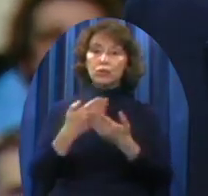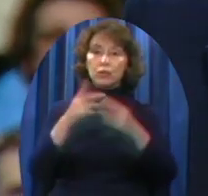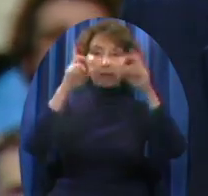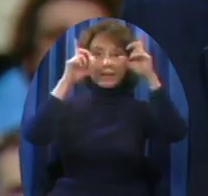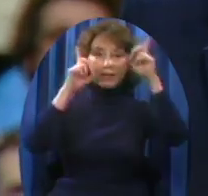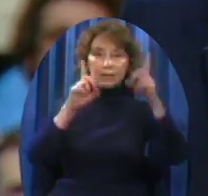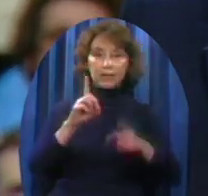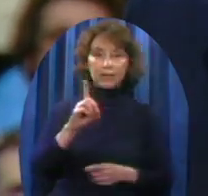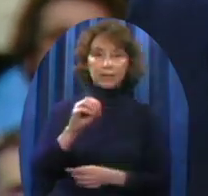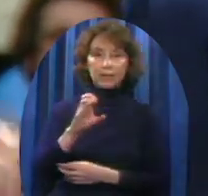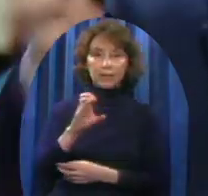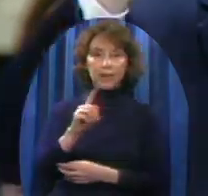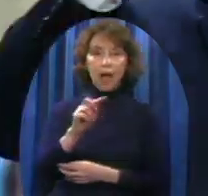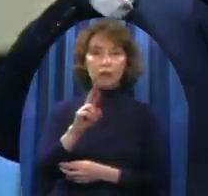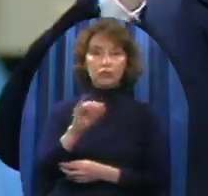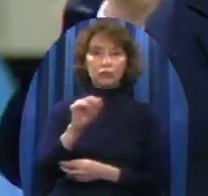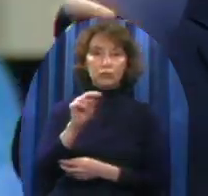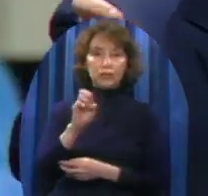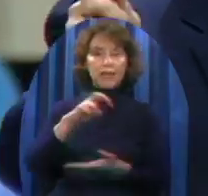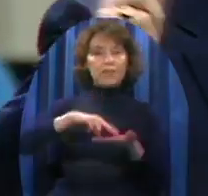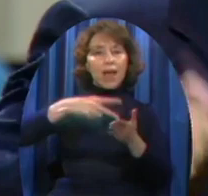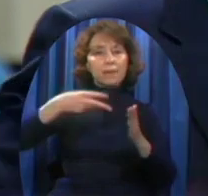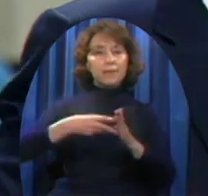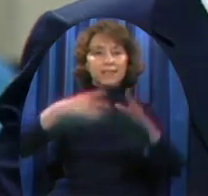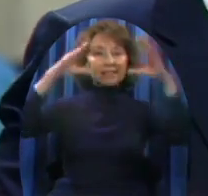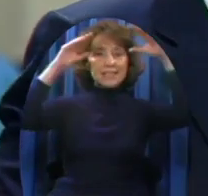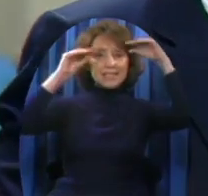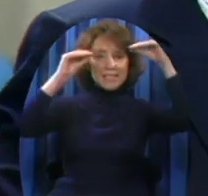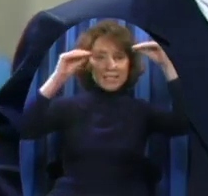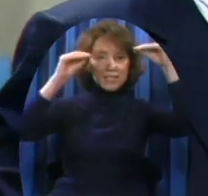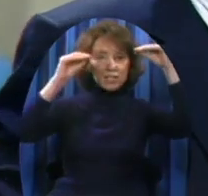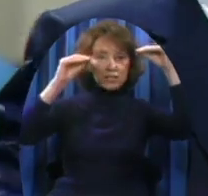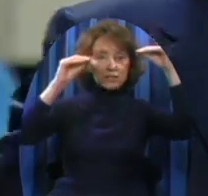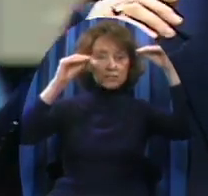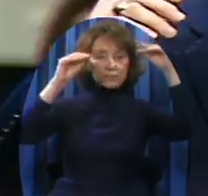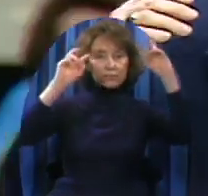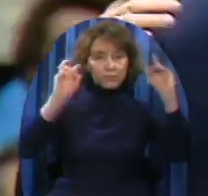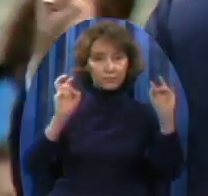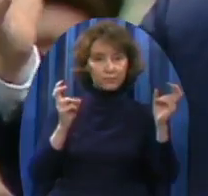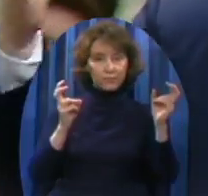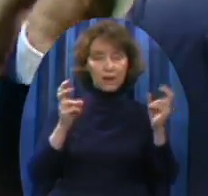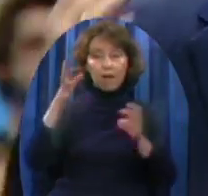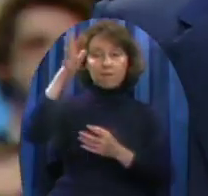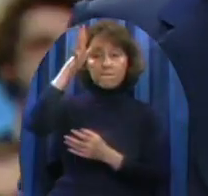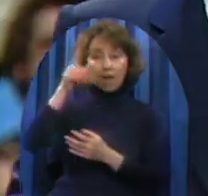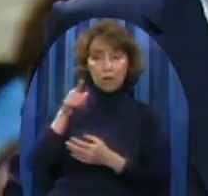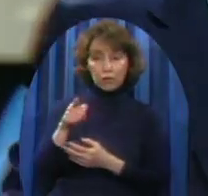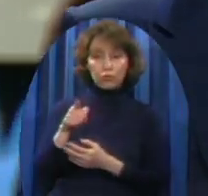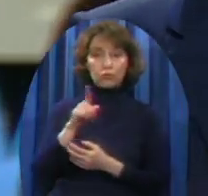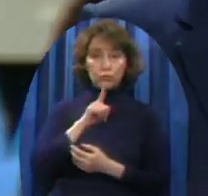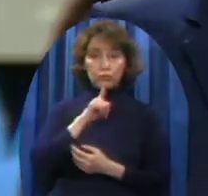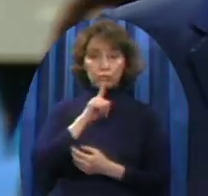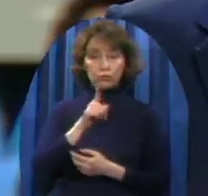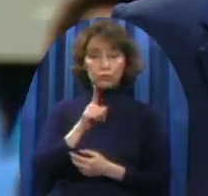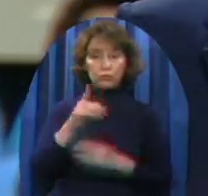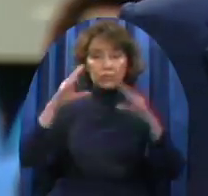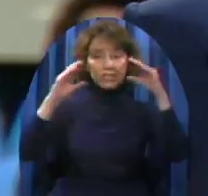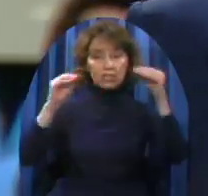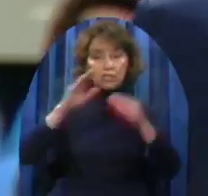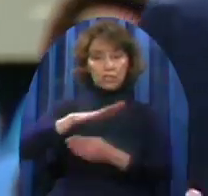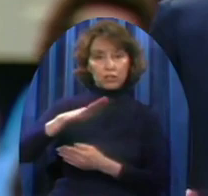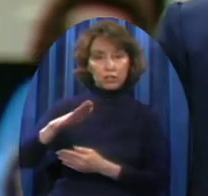doctrine means teaching. Are you giving good teaching to your family? Are you teaching your children what the real priorities in life